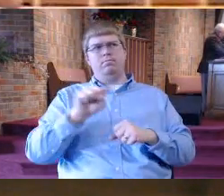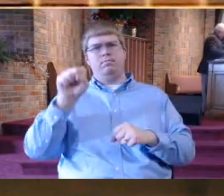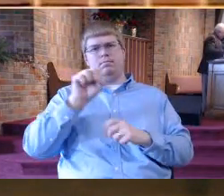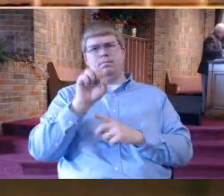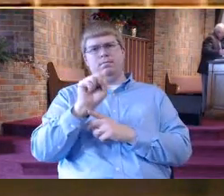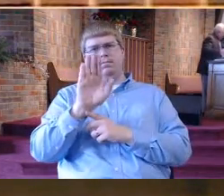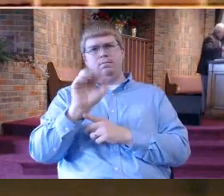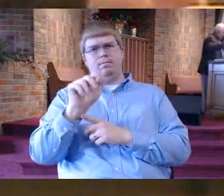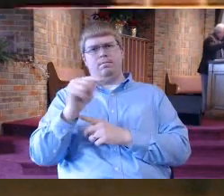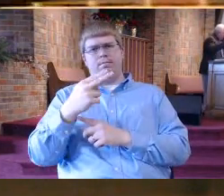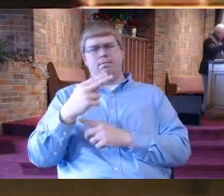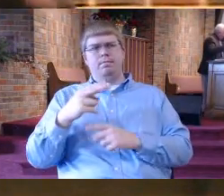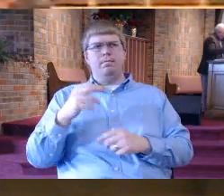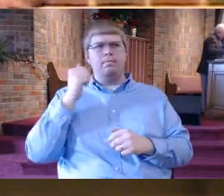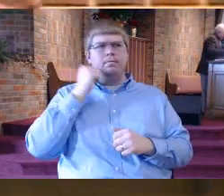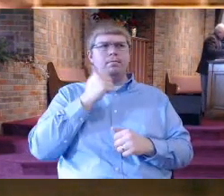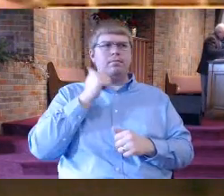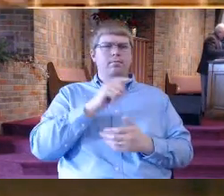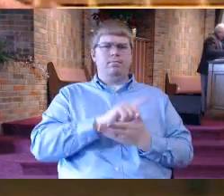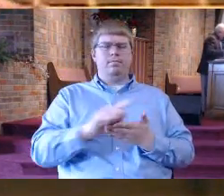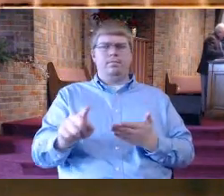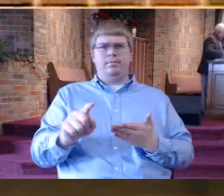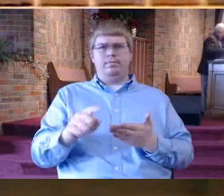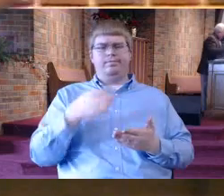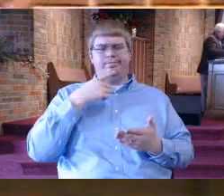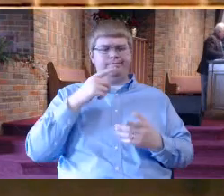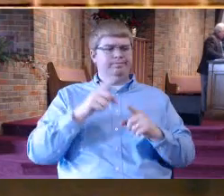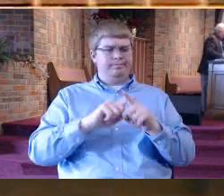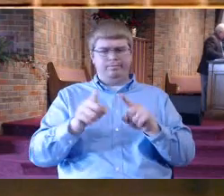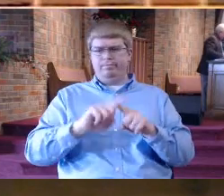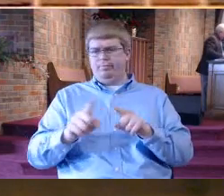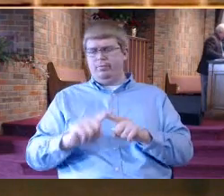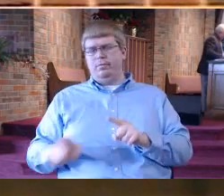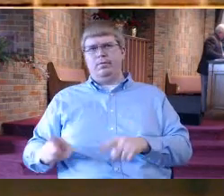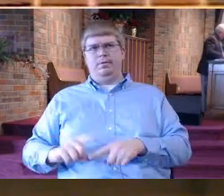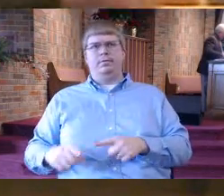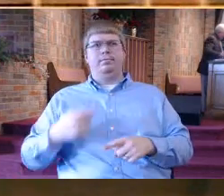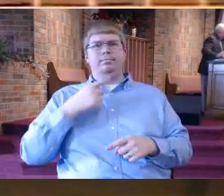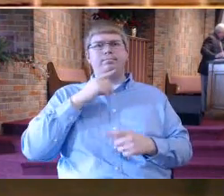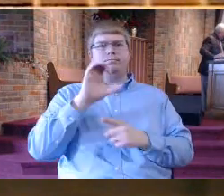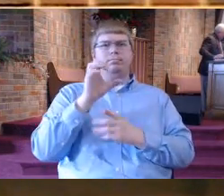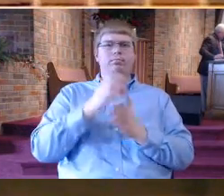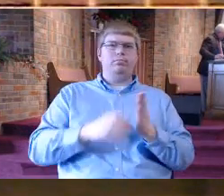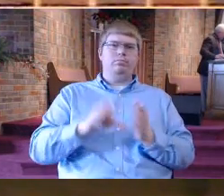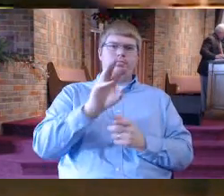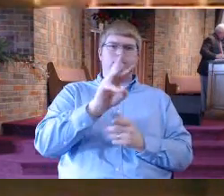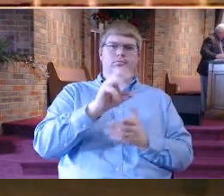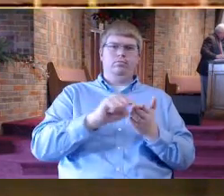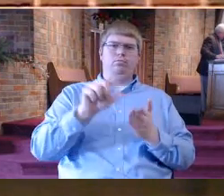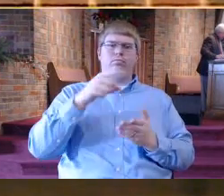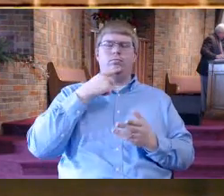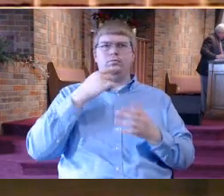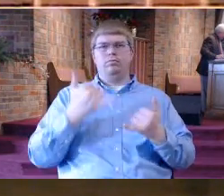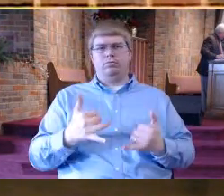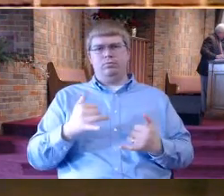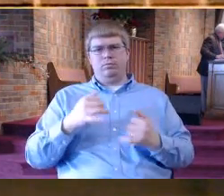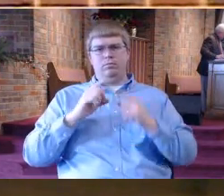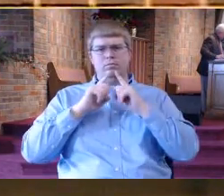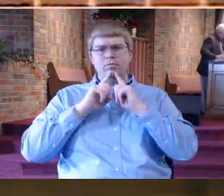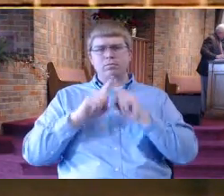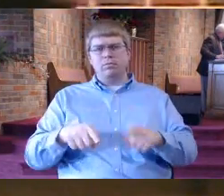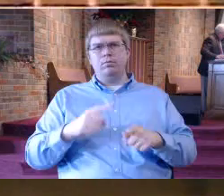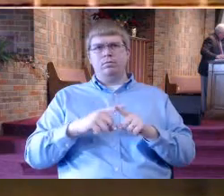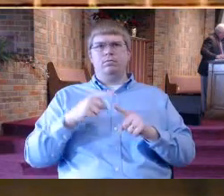through the end of the chapter, each of these places, what God said. Chapter 6, verse 1, now this is the commandment, and these are the statutes